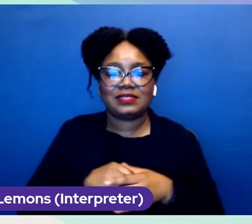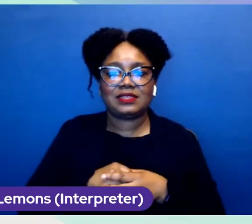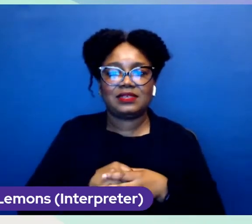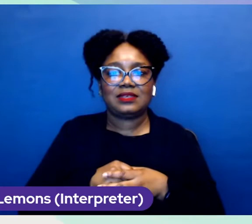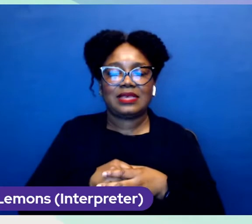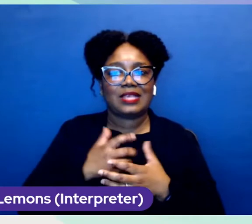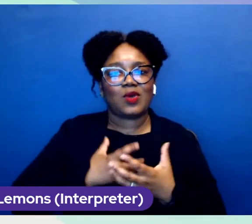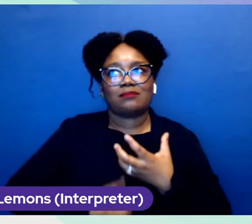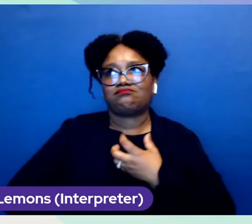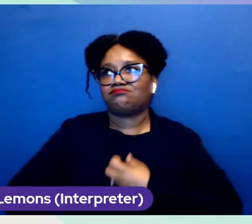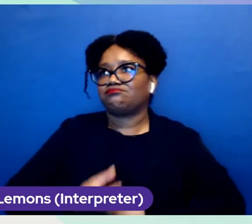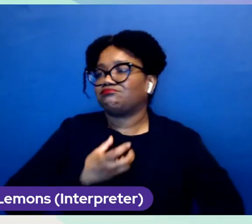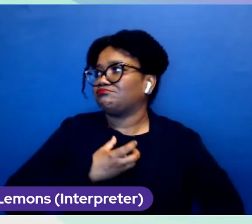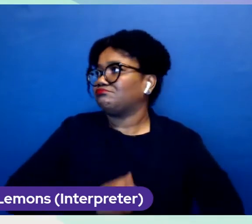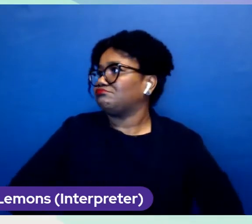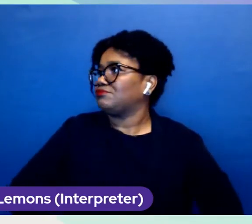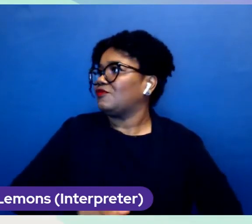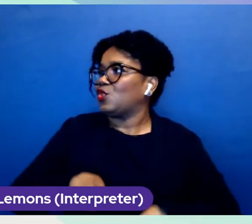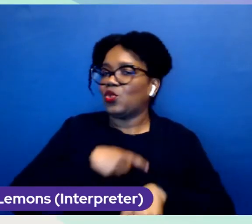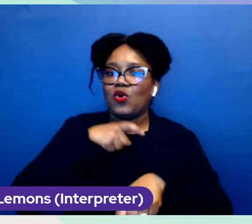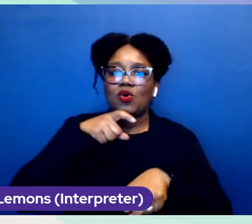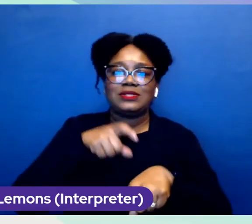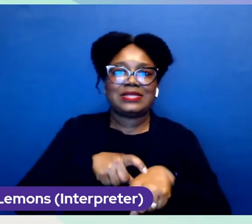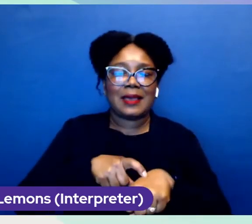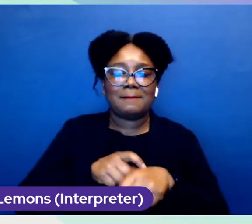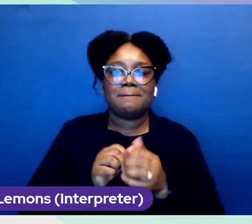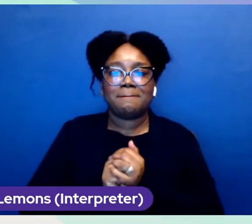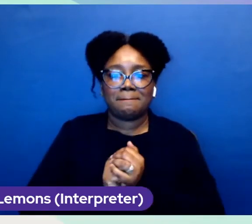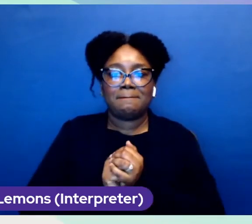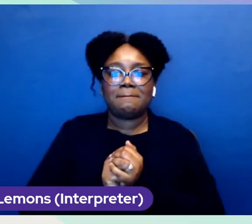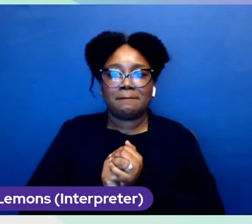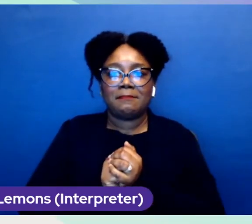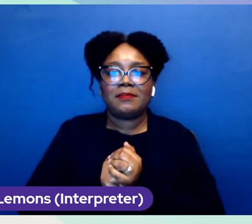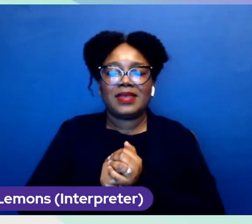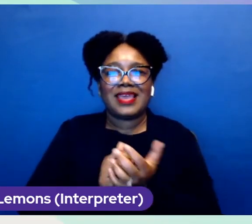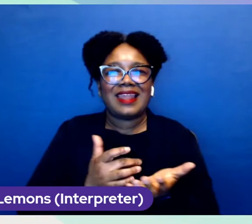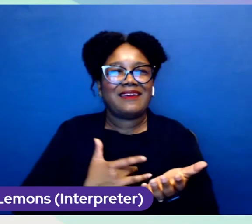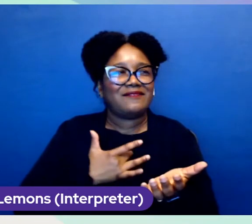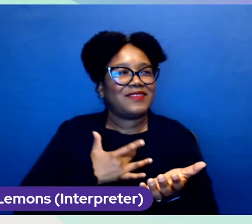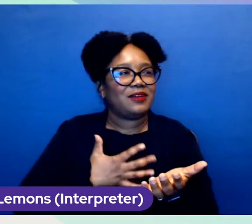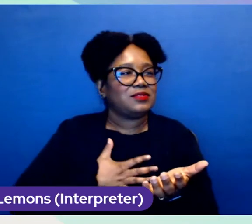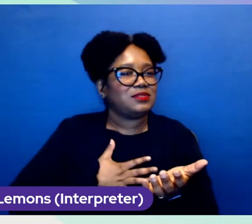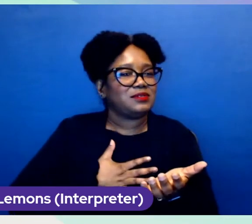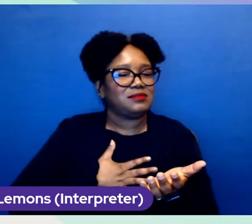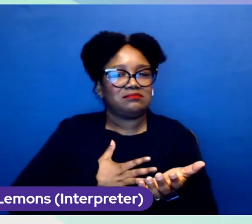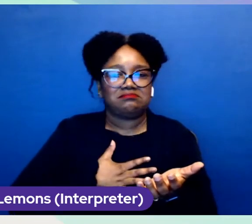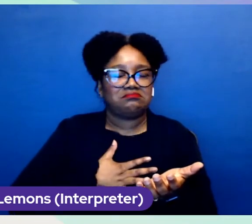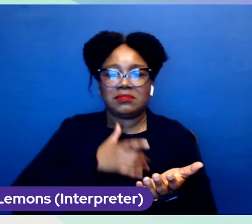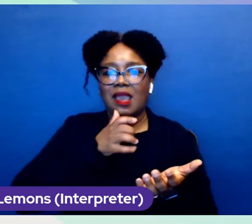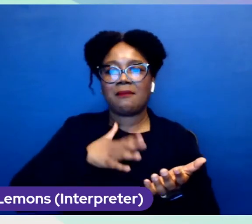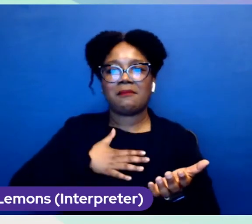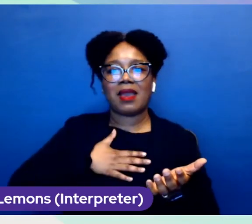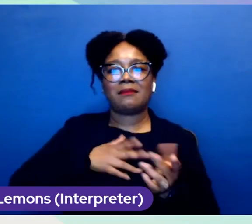anymore. And I sort of, you know, subconsciously felt that it was not in my place